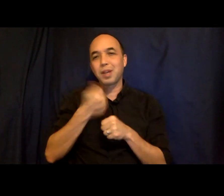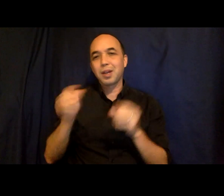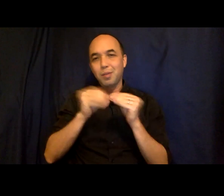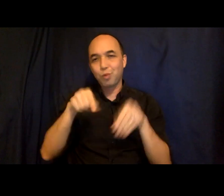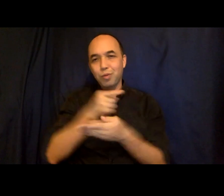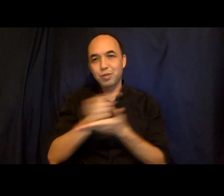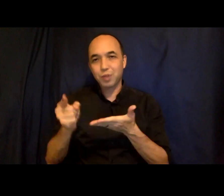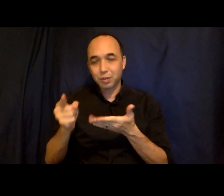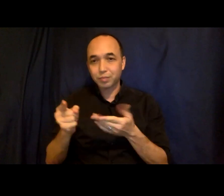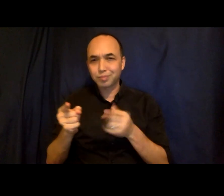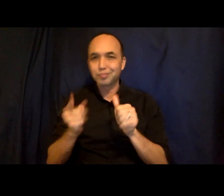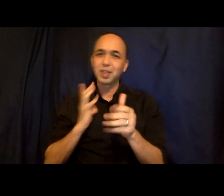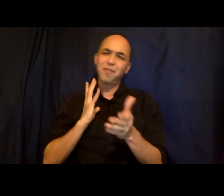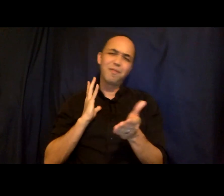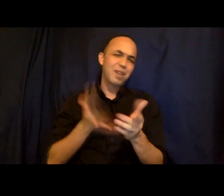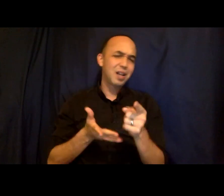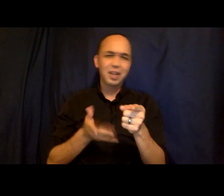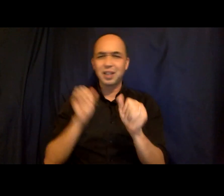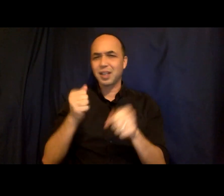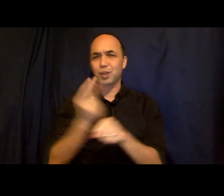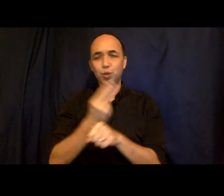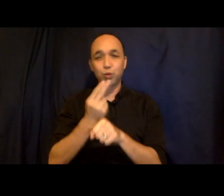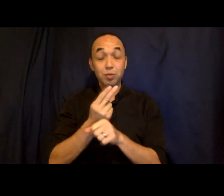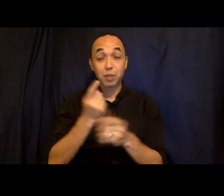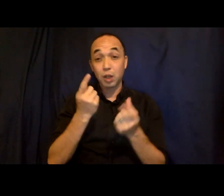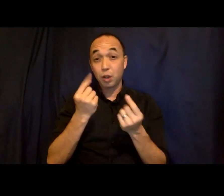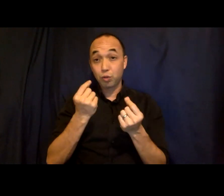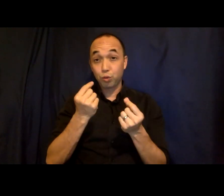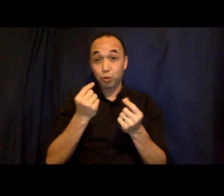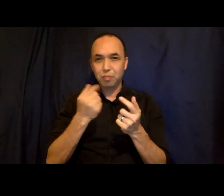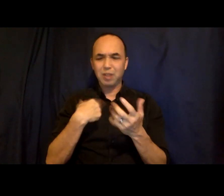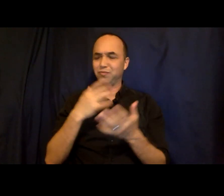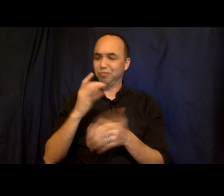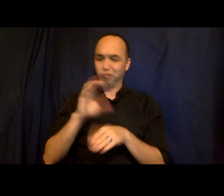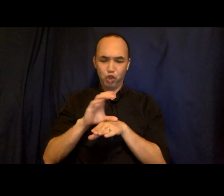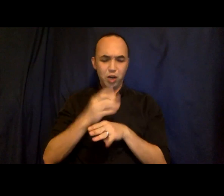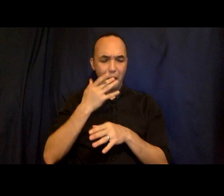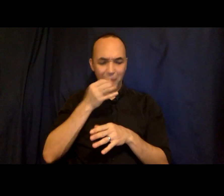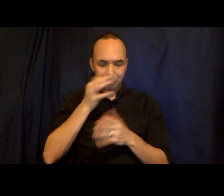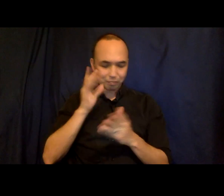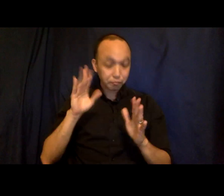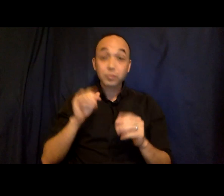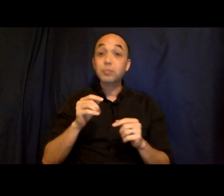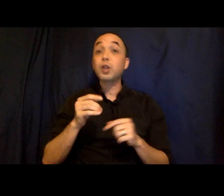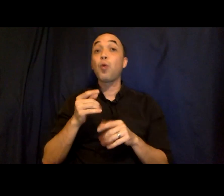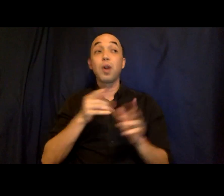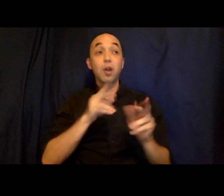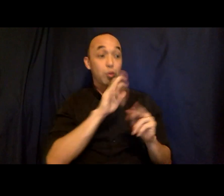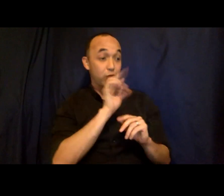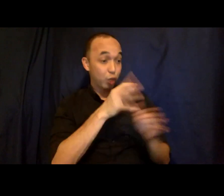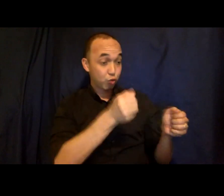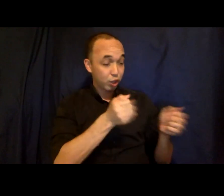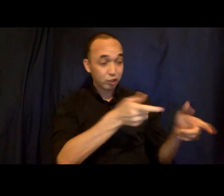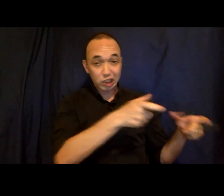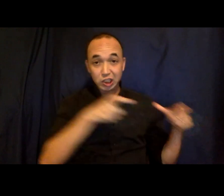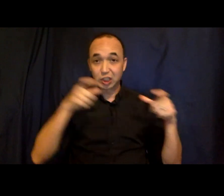is perfectly fine. You just want to take this out of the fridge. I got chocolate on my fingers. You want to take this out of the fridge and let it